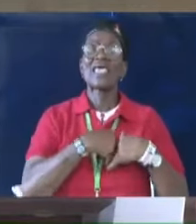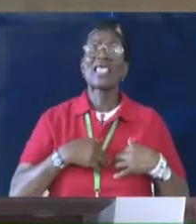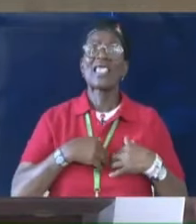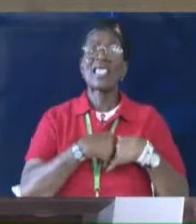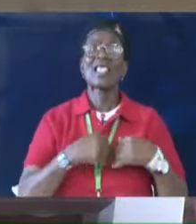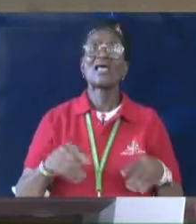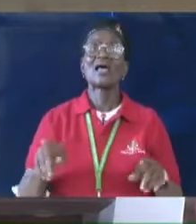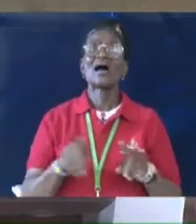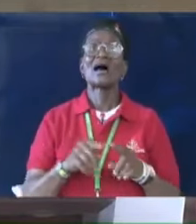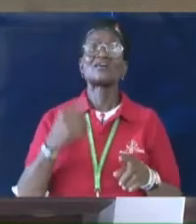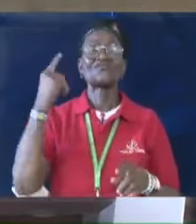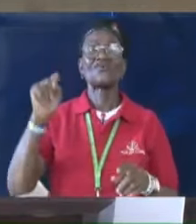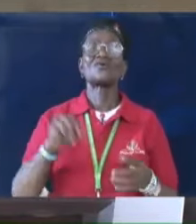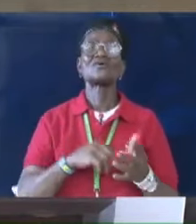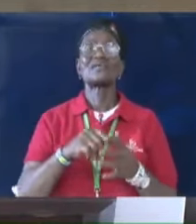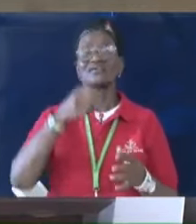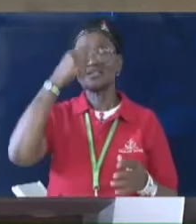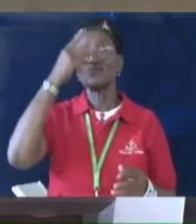As for this Goliath,